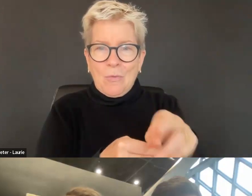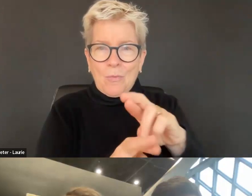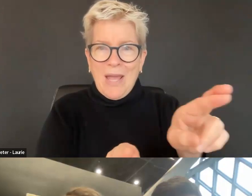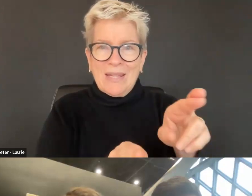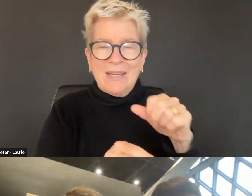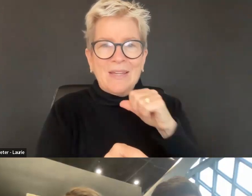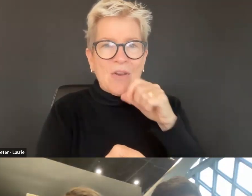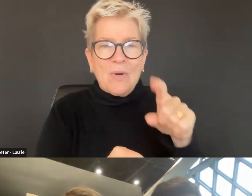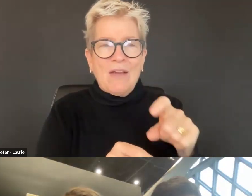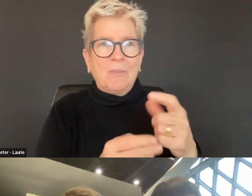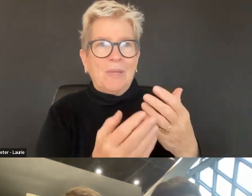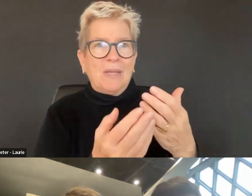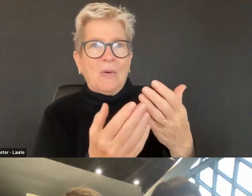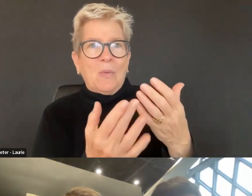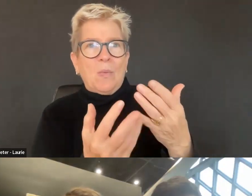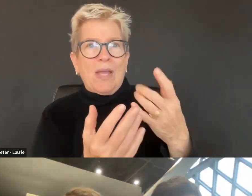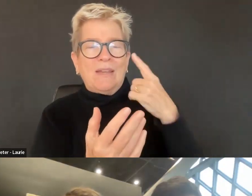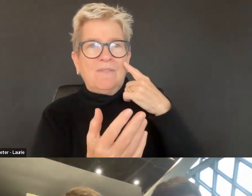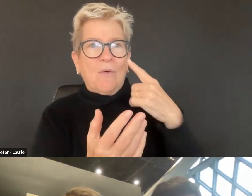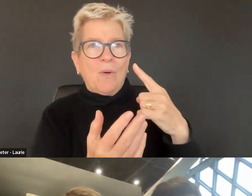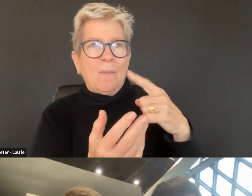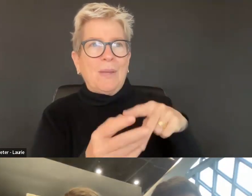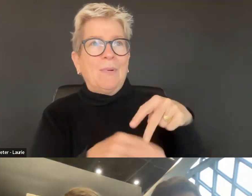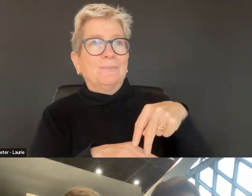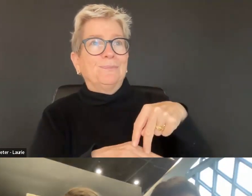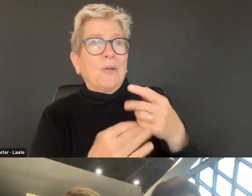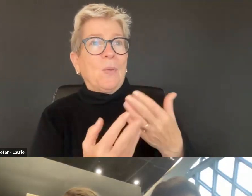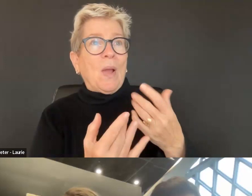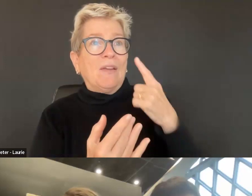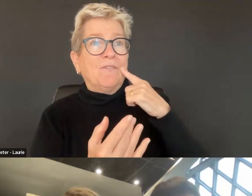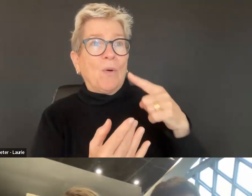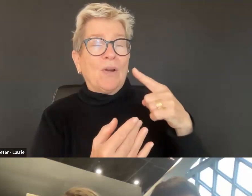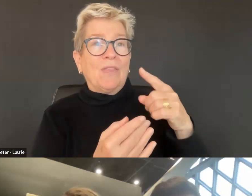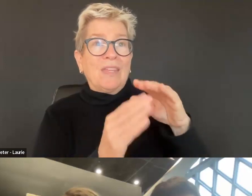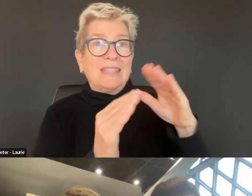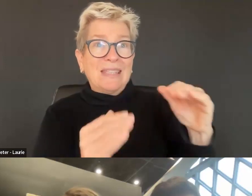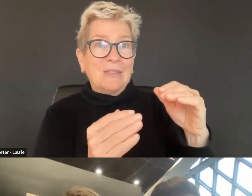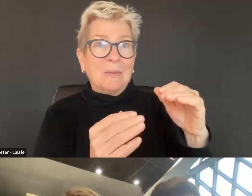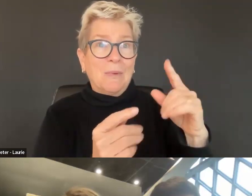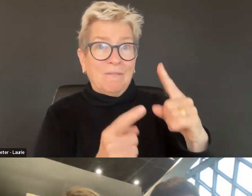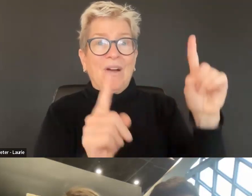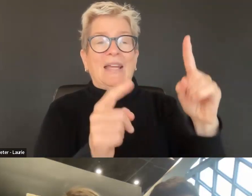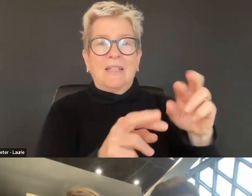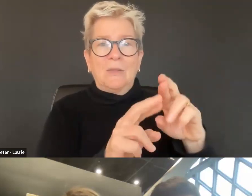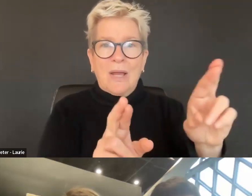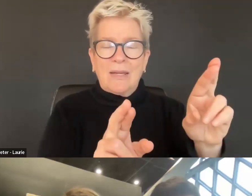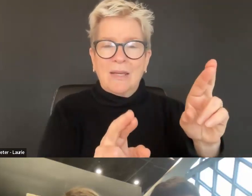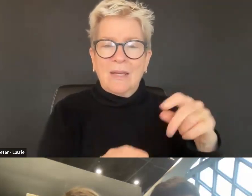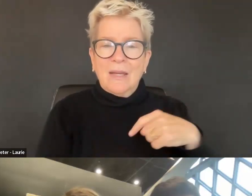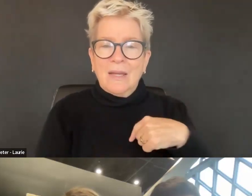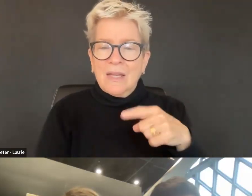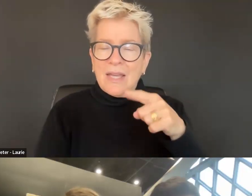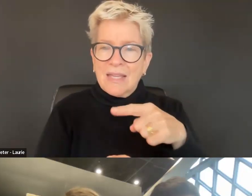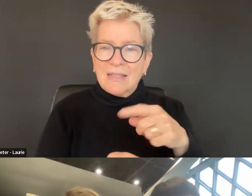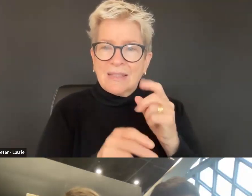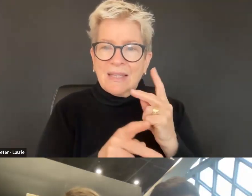for when the system is ready to offer them help. It's honestly silly to say, you've managed to stay sober for so long, so